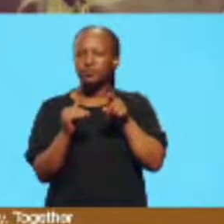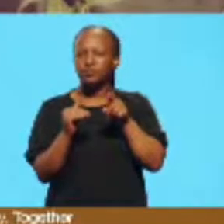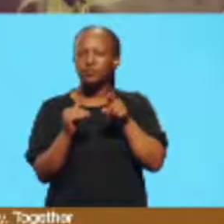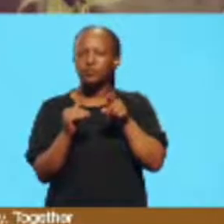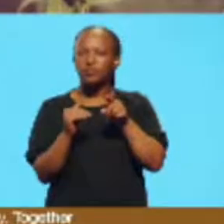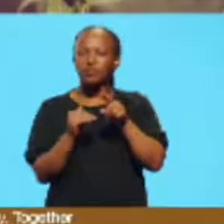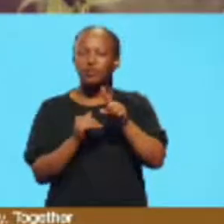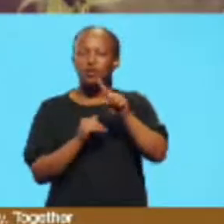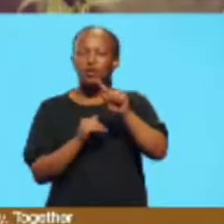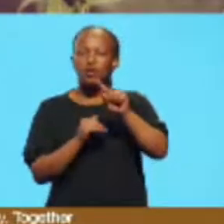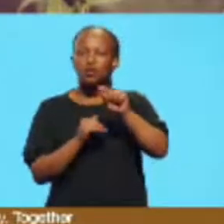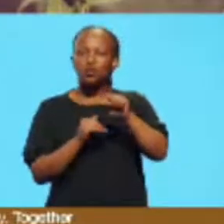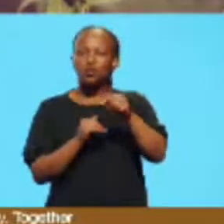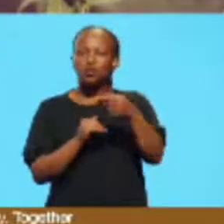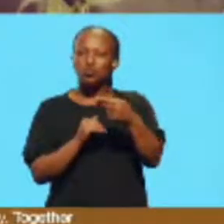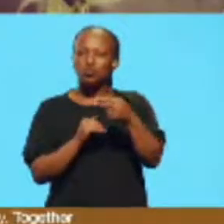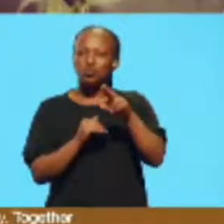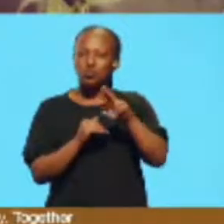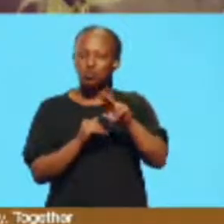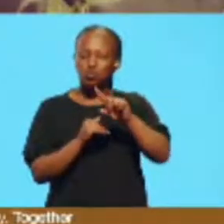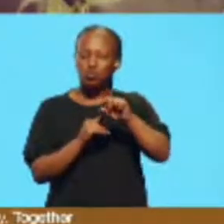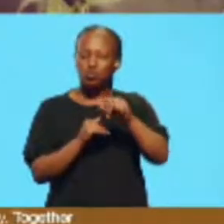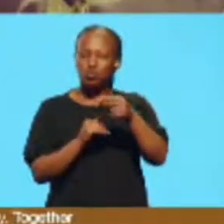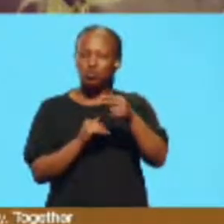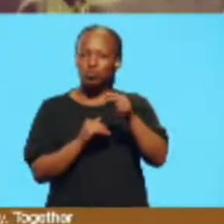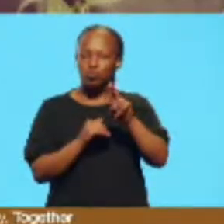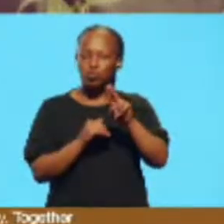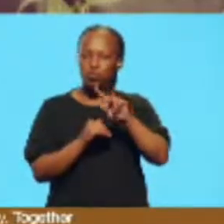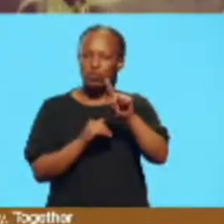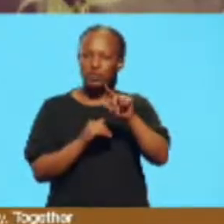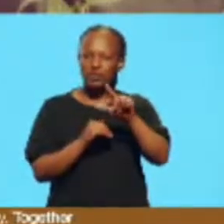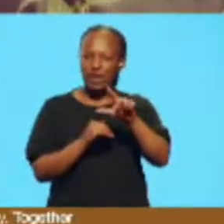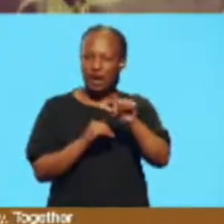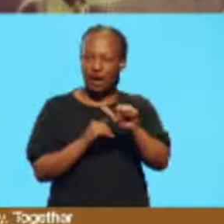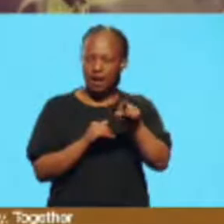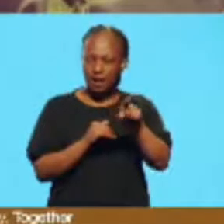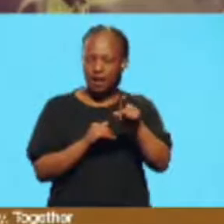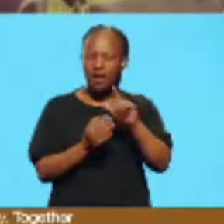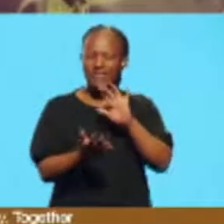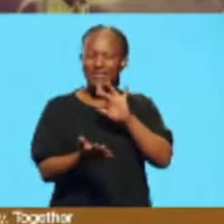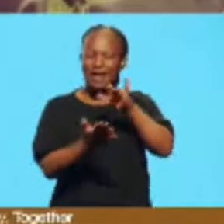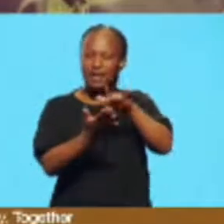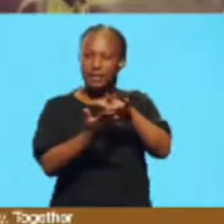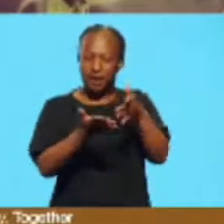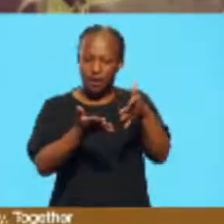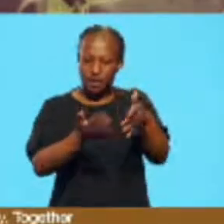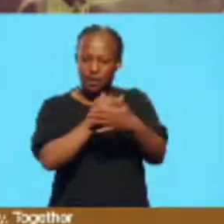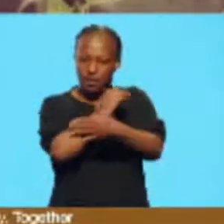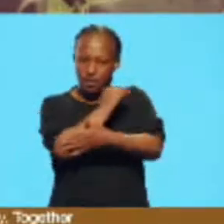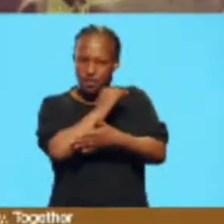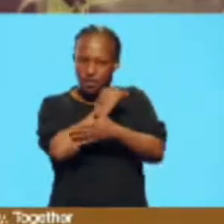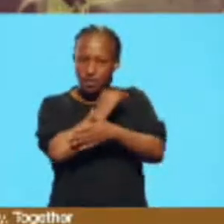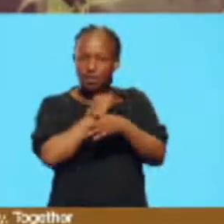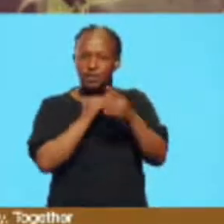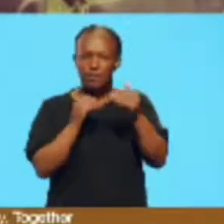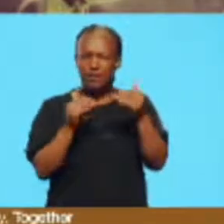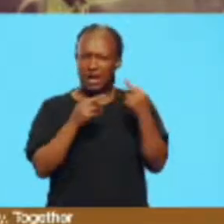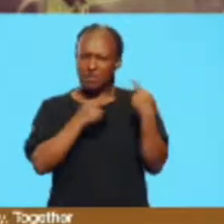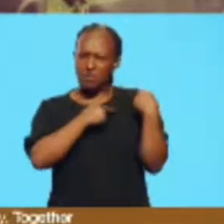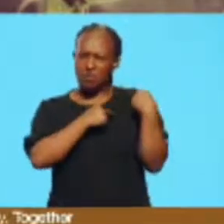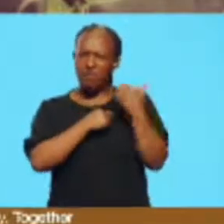Tutuzela centers that are here in the country, whether are they managed